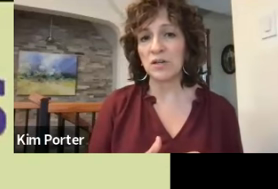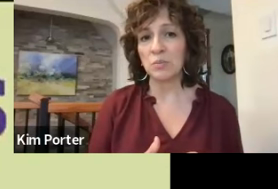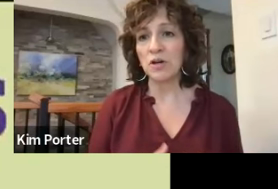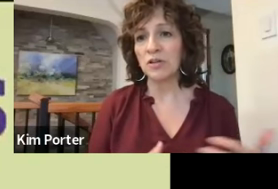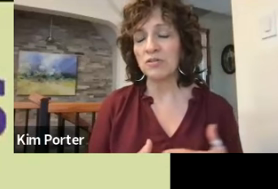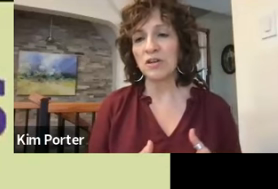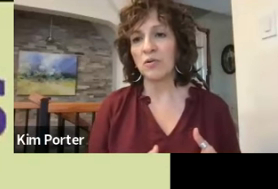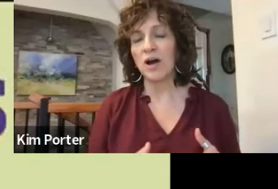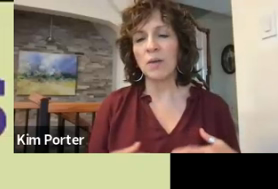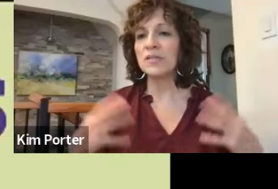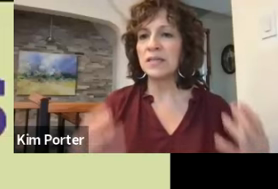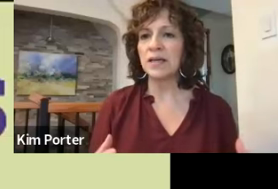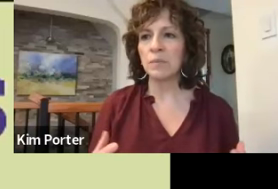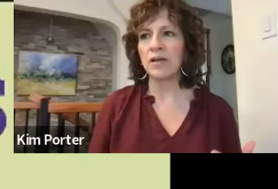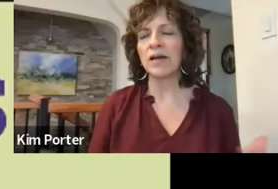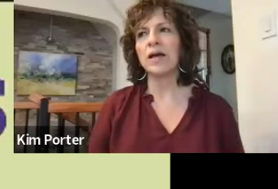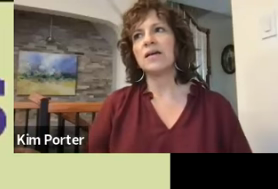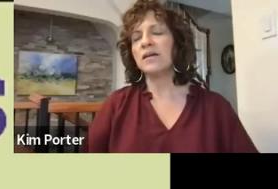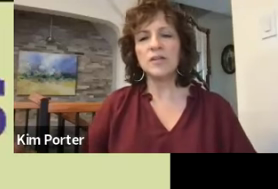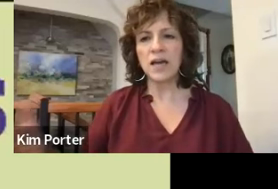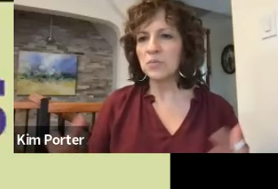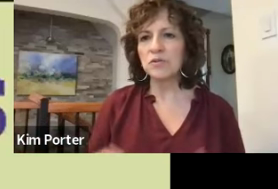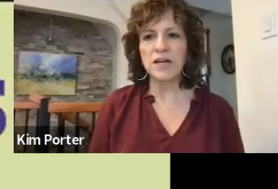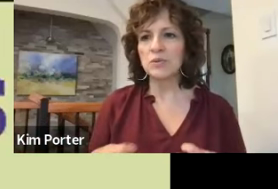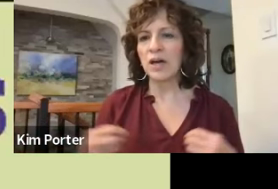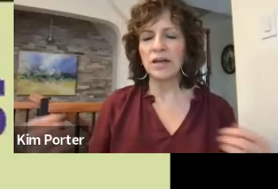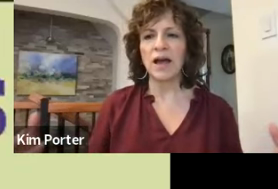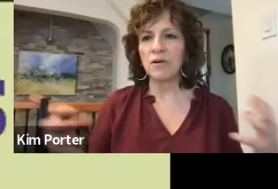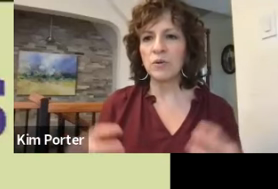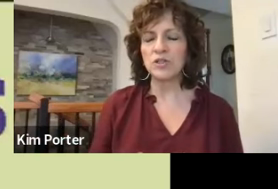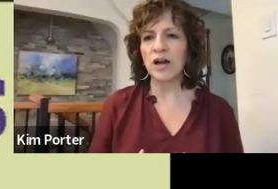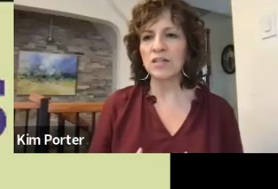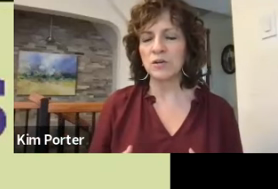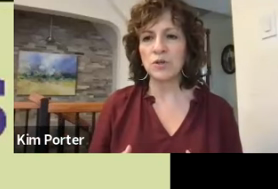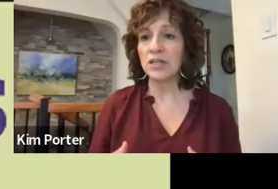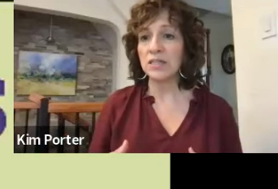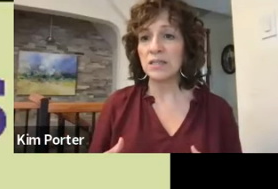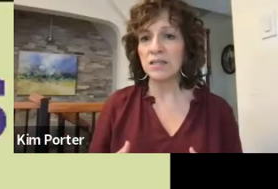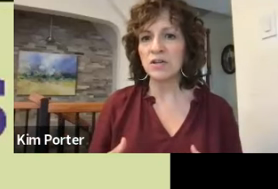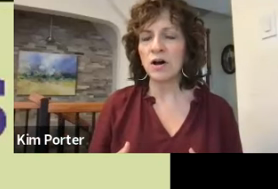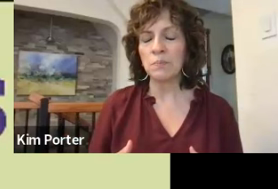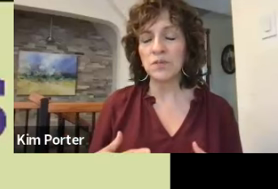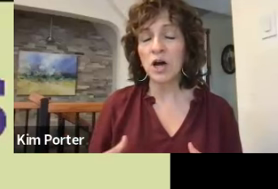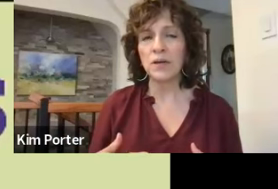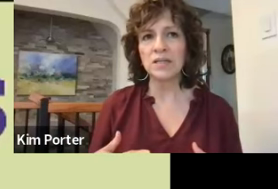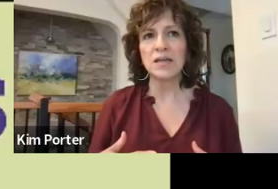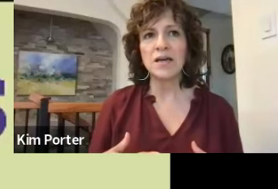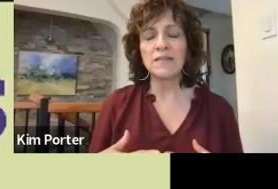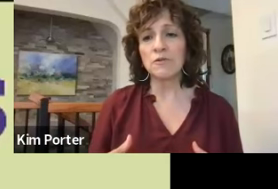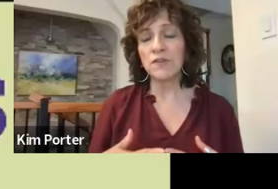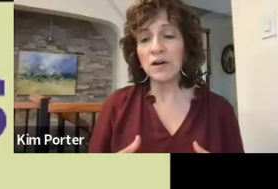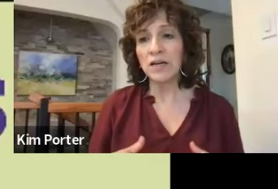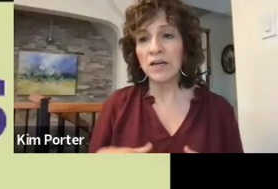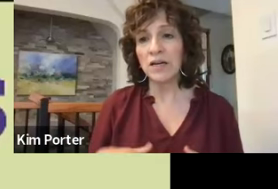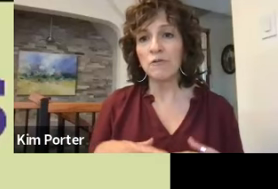graphic designer marketer. So I'm always thinking about, like, you catch more flies with honey. How can we attract communities to these topics